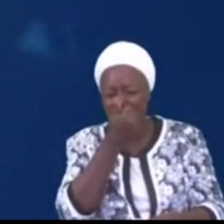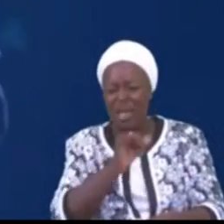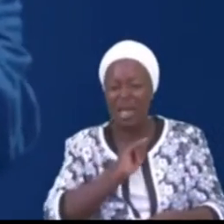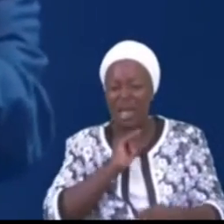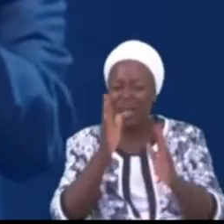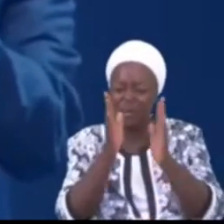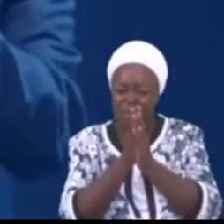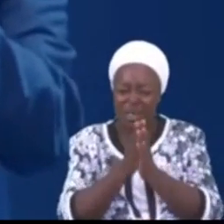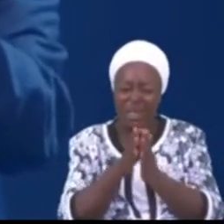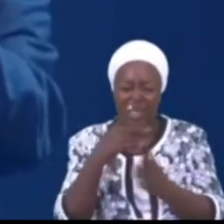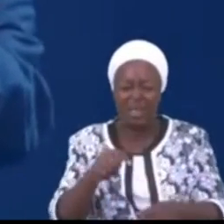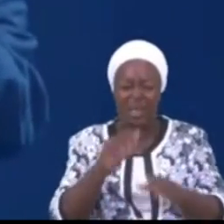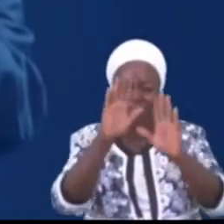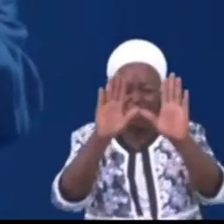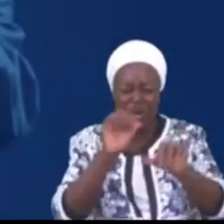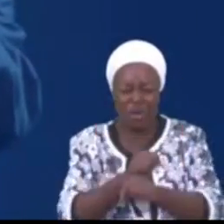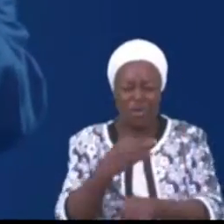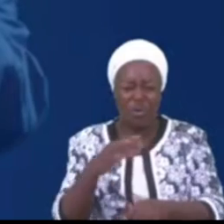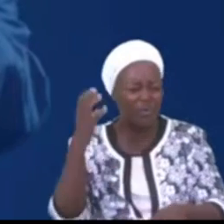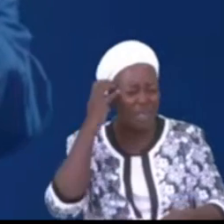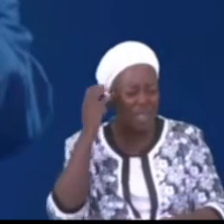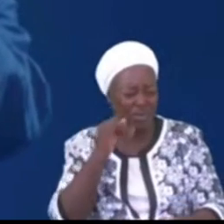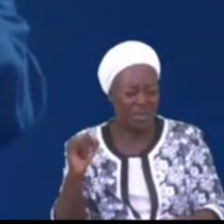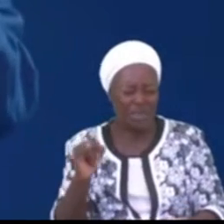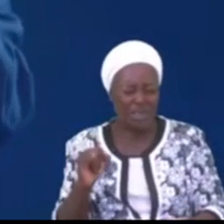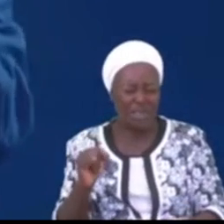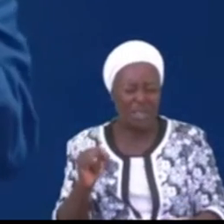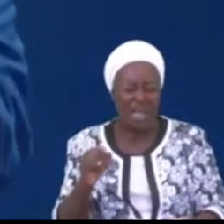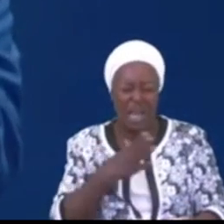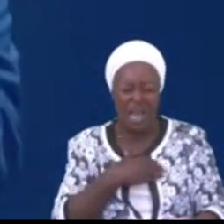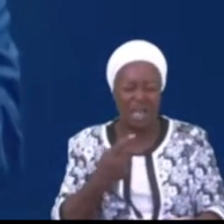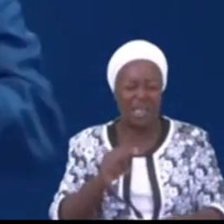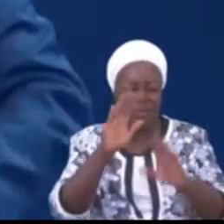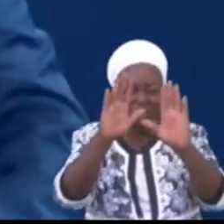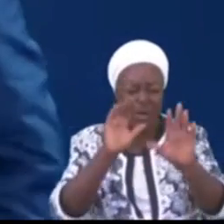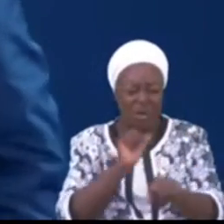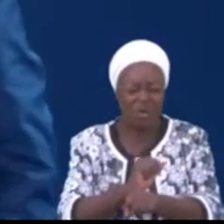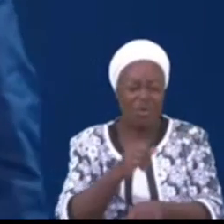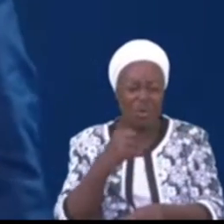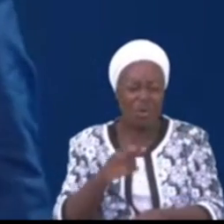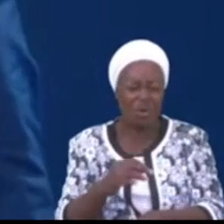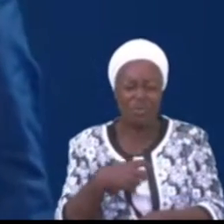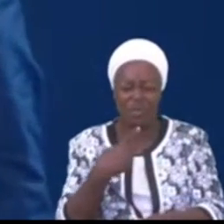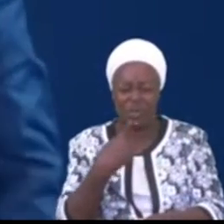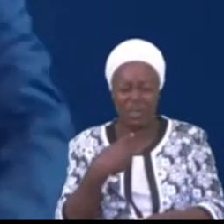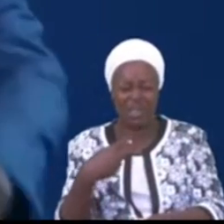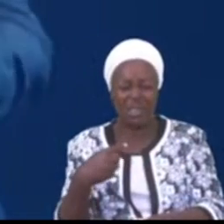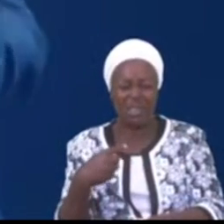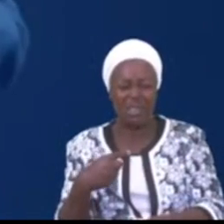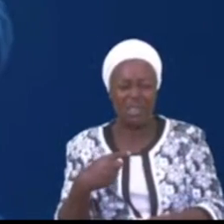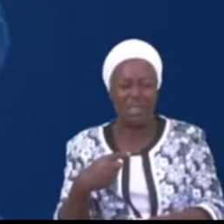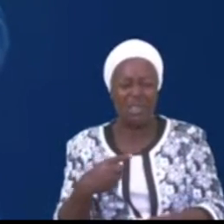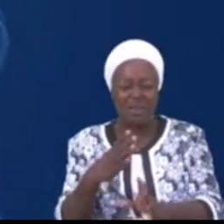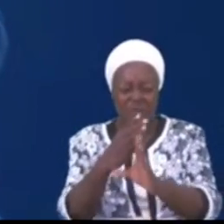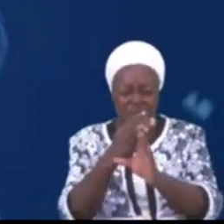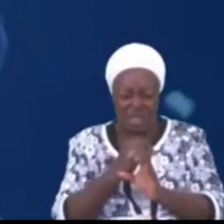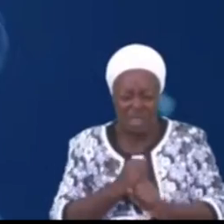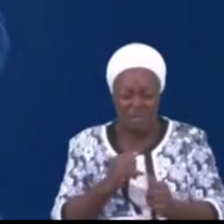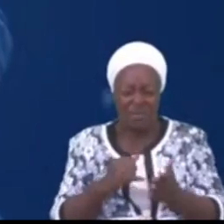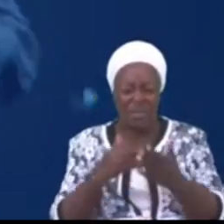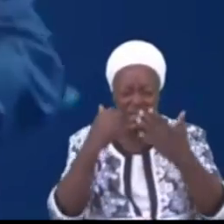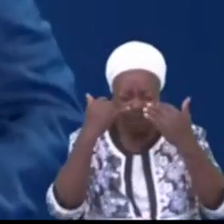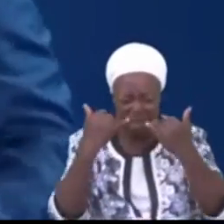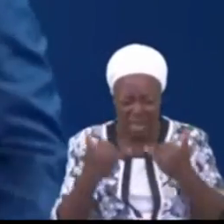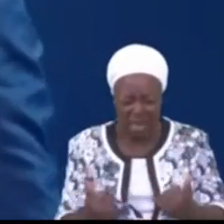the miracle of hearing and the miracle of speaking, receive it right